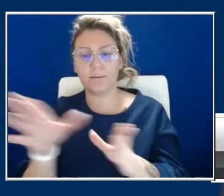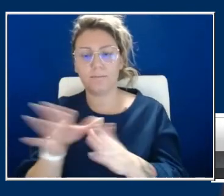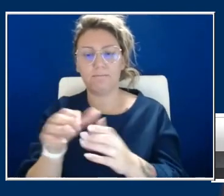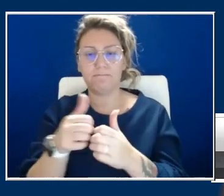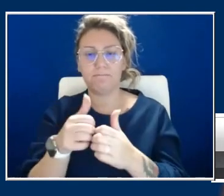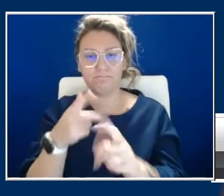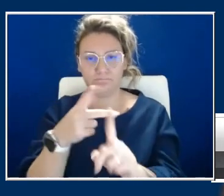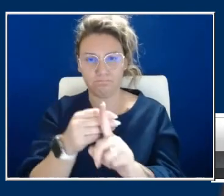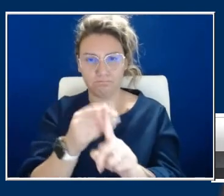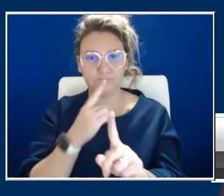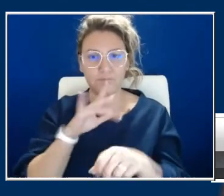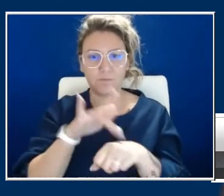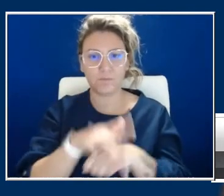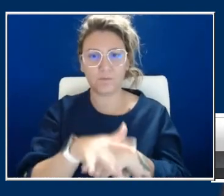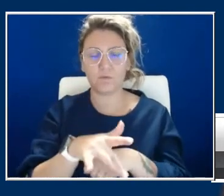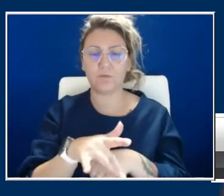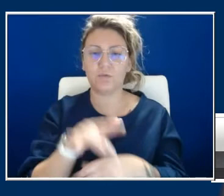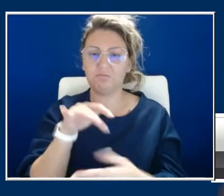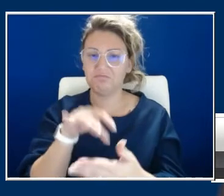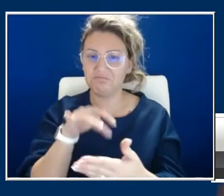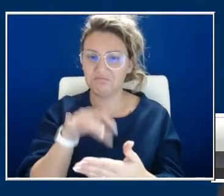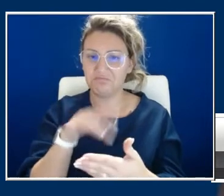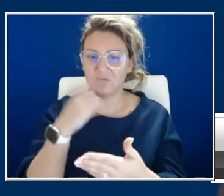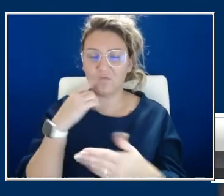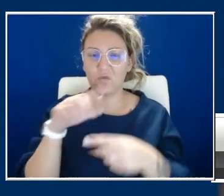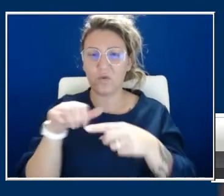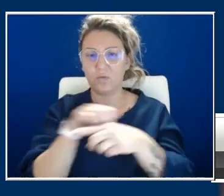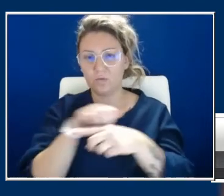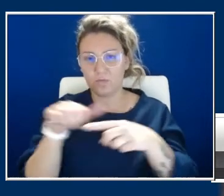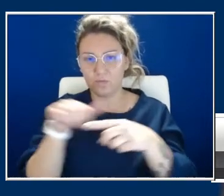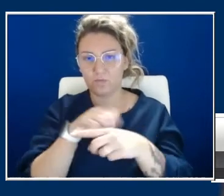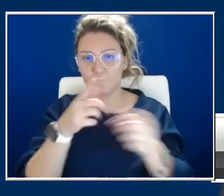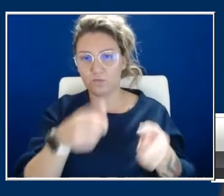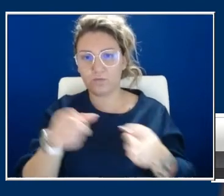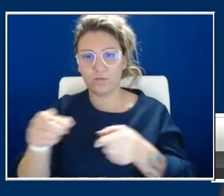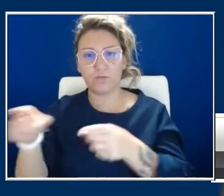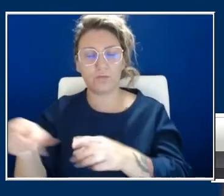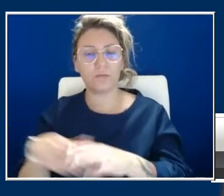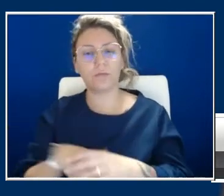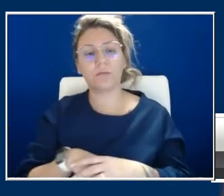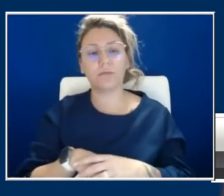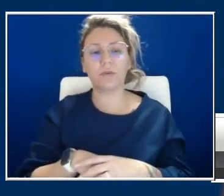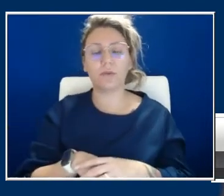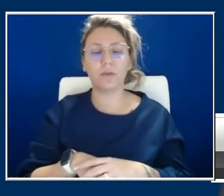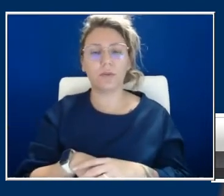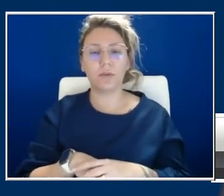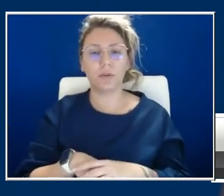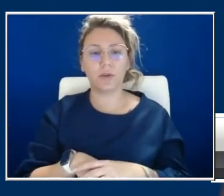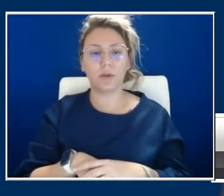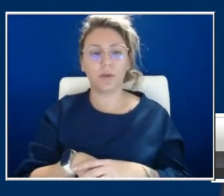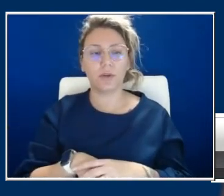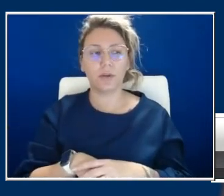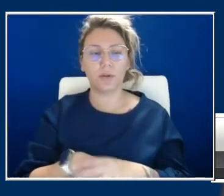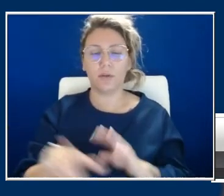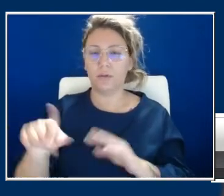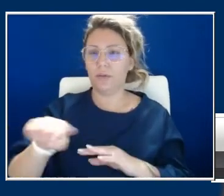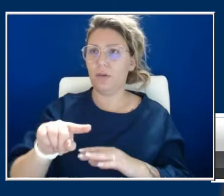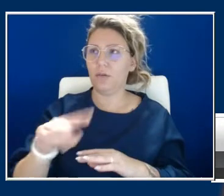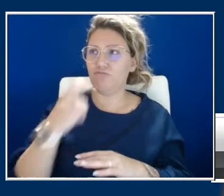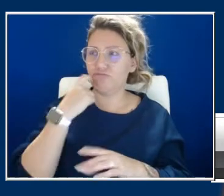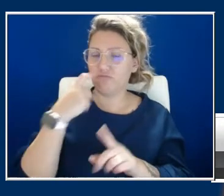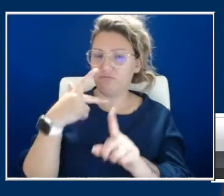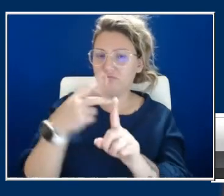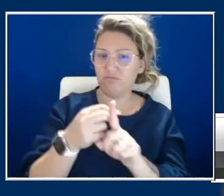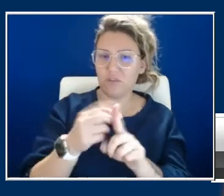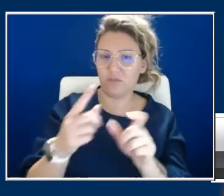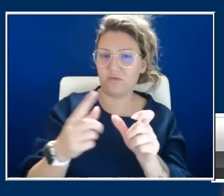early stages as far as the trial is going. I think they just injected their first dose